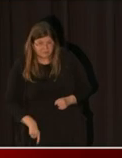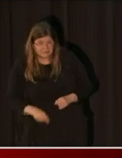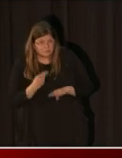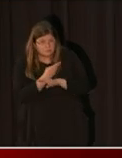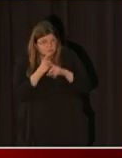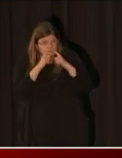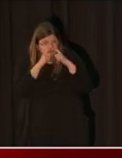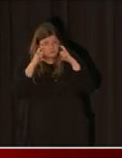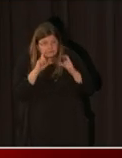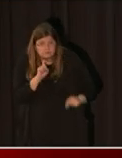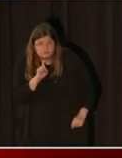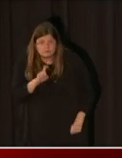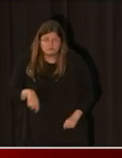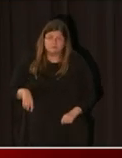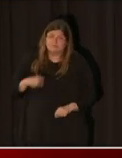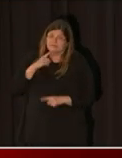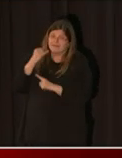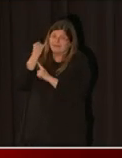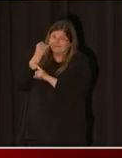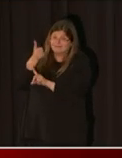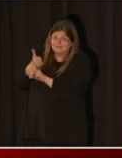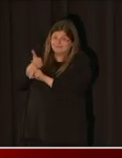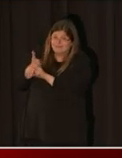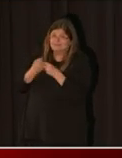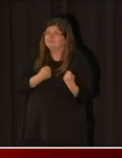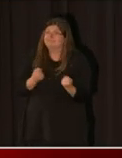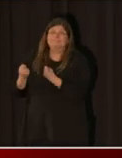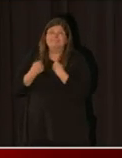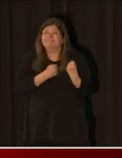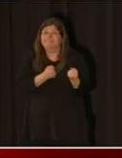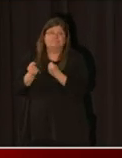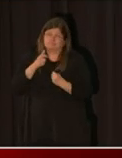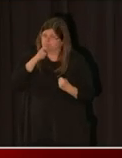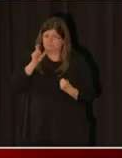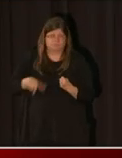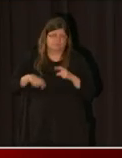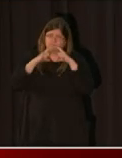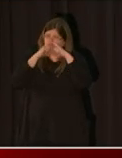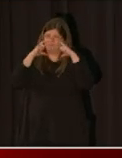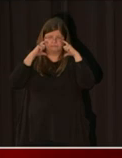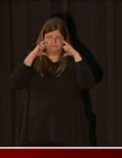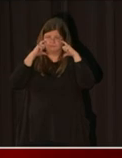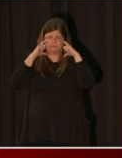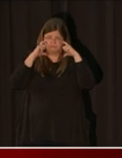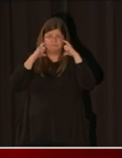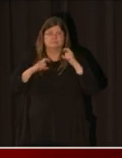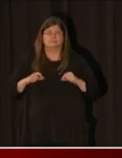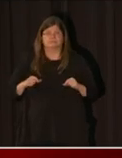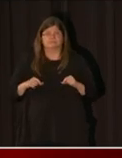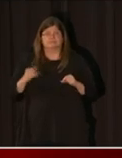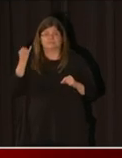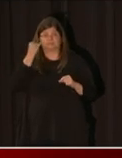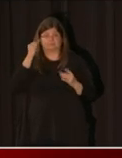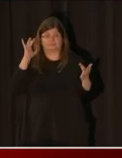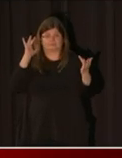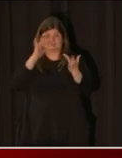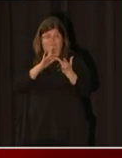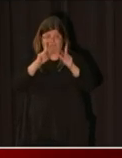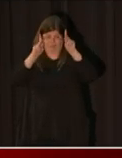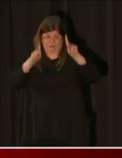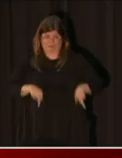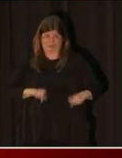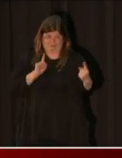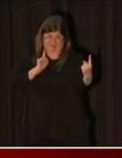Not when they're out patrolling. If they're going to come into contact within 6 feet of somebody, they should be putting on the mask. If they go into any of the locations